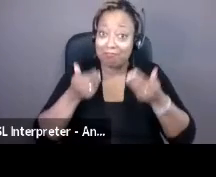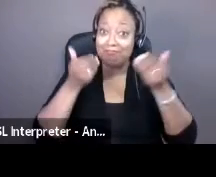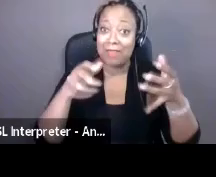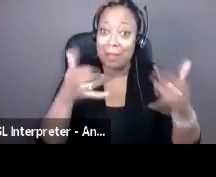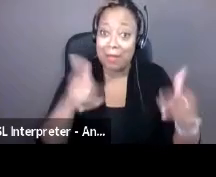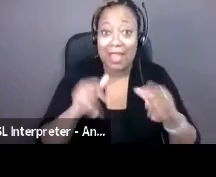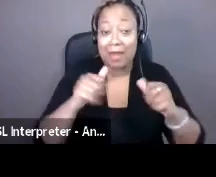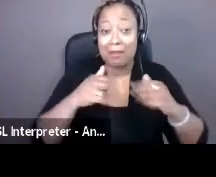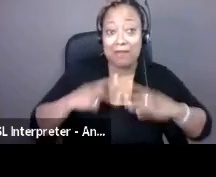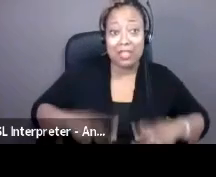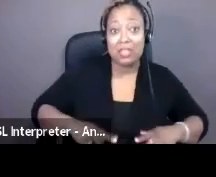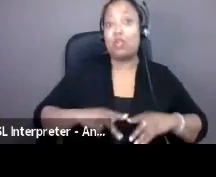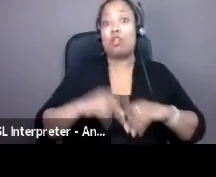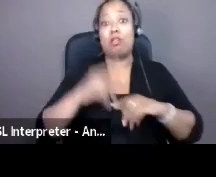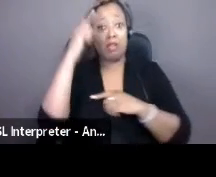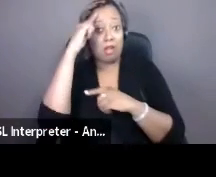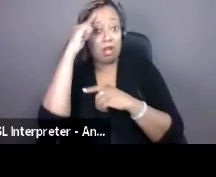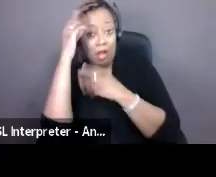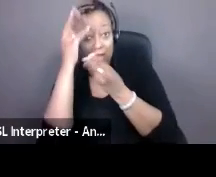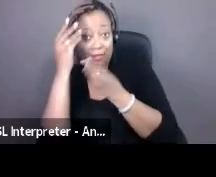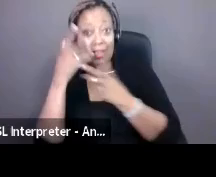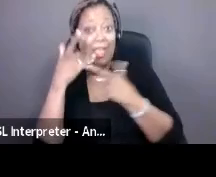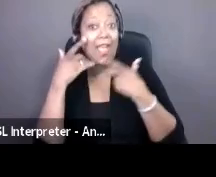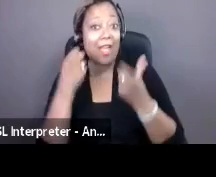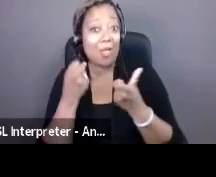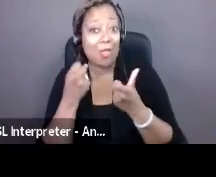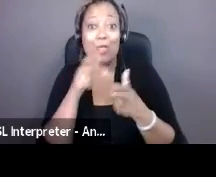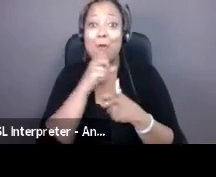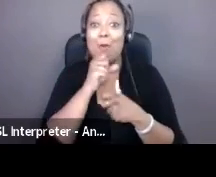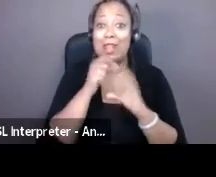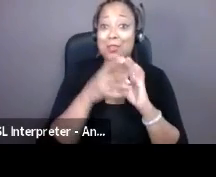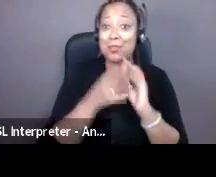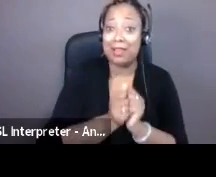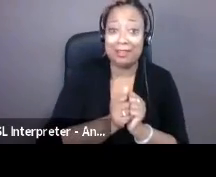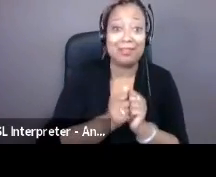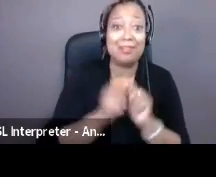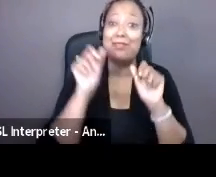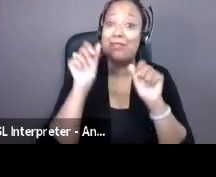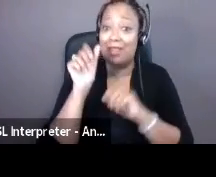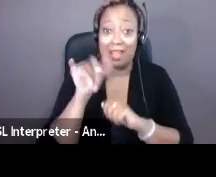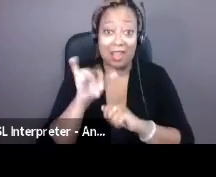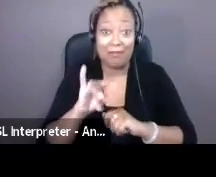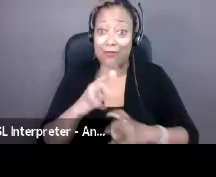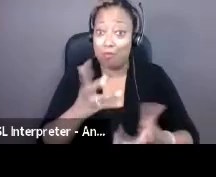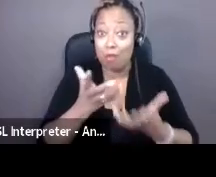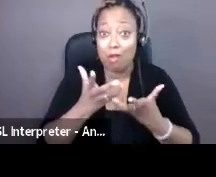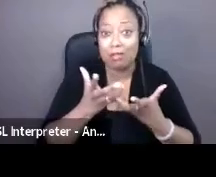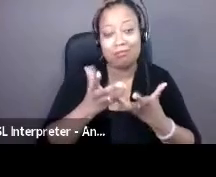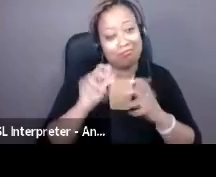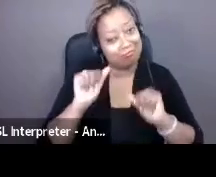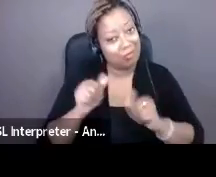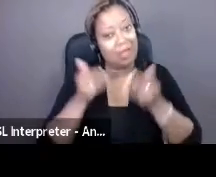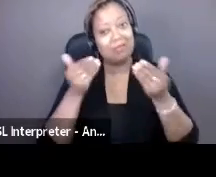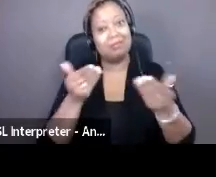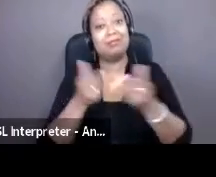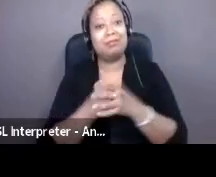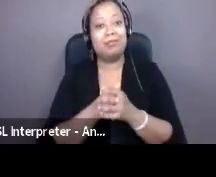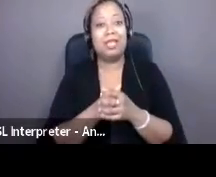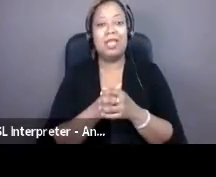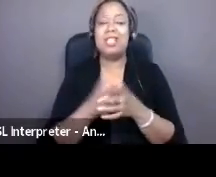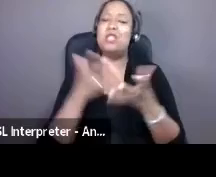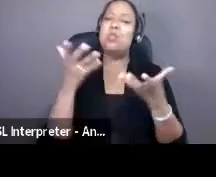be physical, cognitive, health, or age-related. If there's a will, there's a way. So we just wanted the